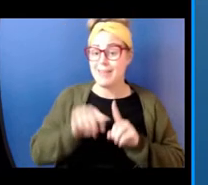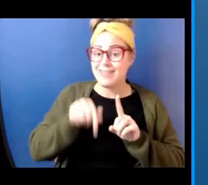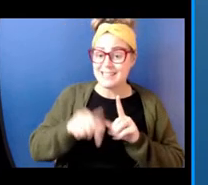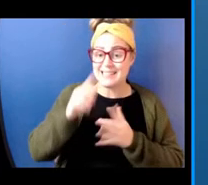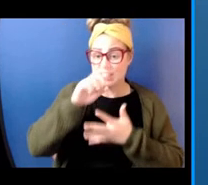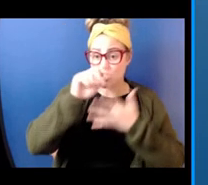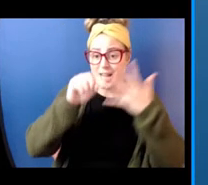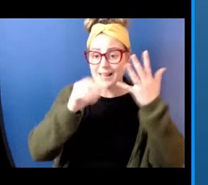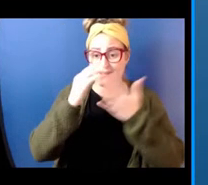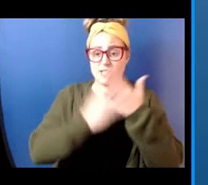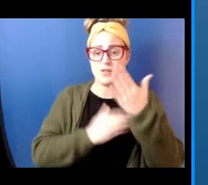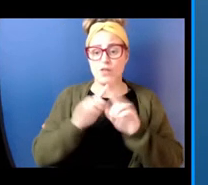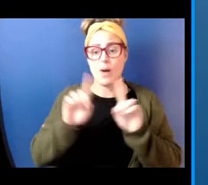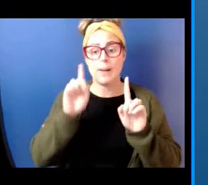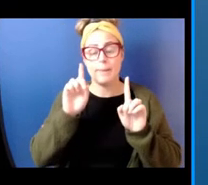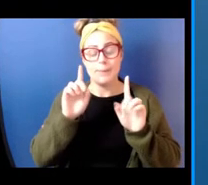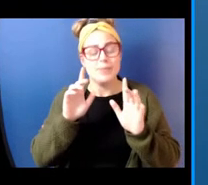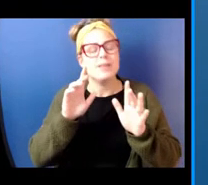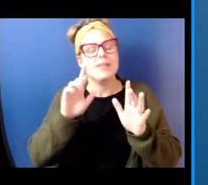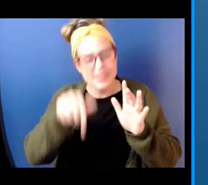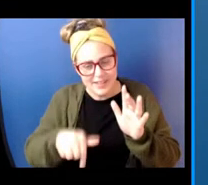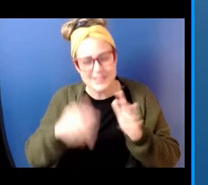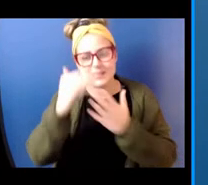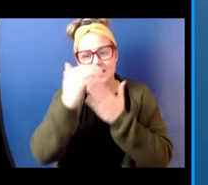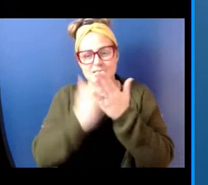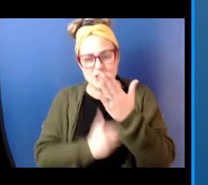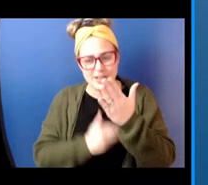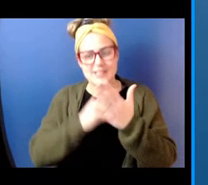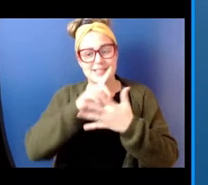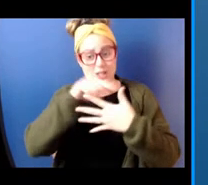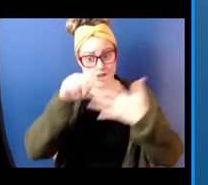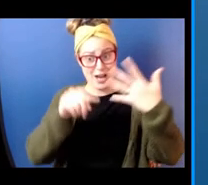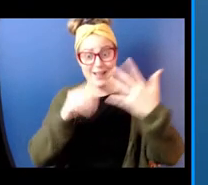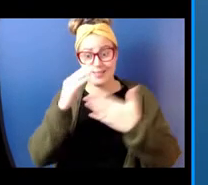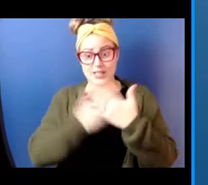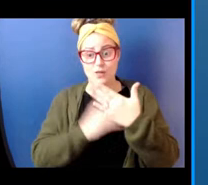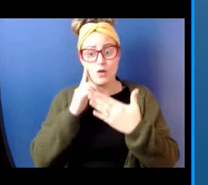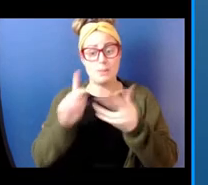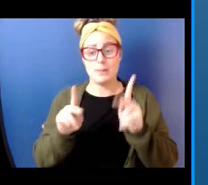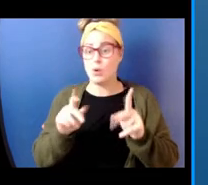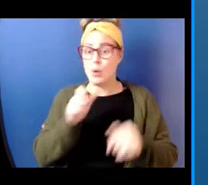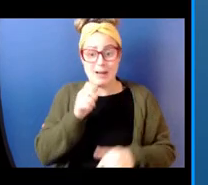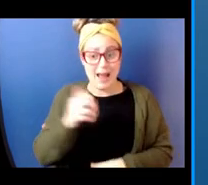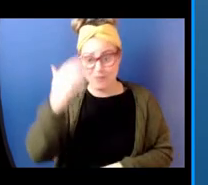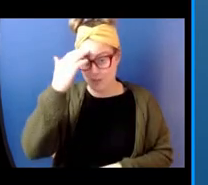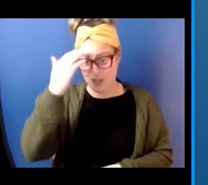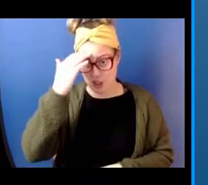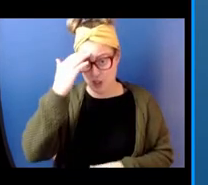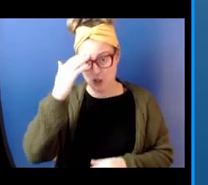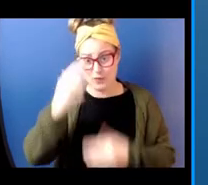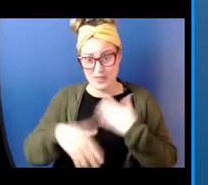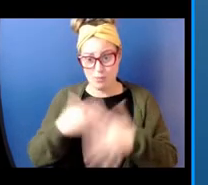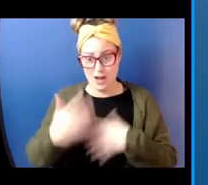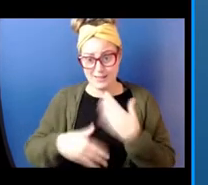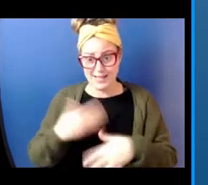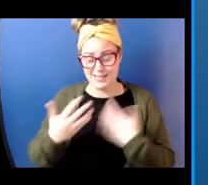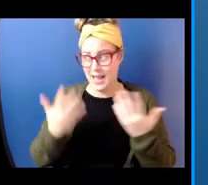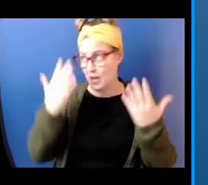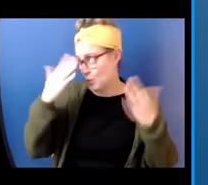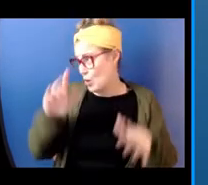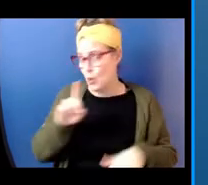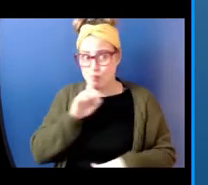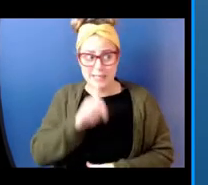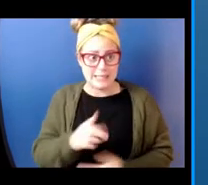familiar with the process these are some of the things that people should be familiar with be aware of and and to say a state party doesn't pay any